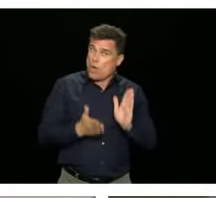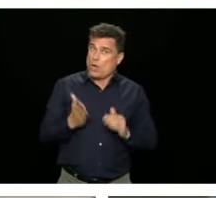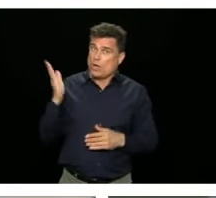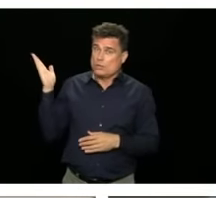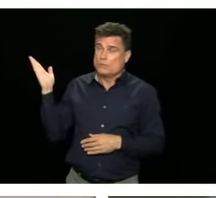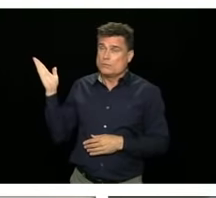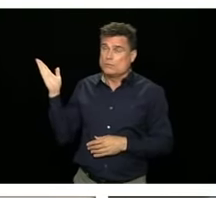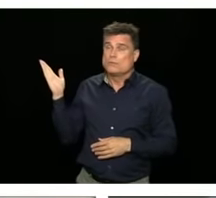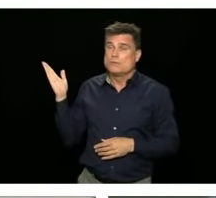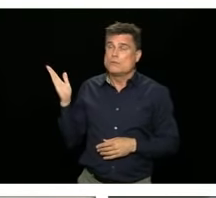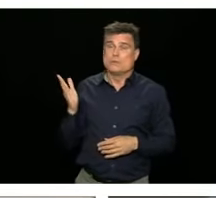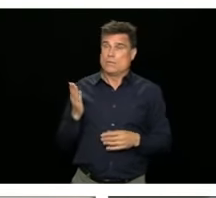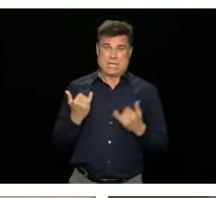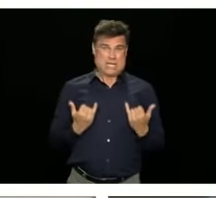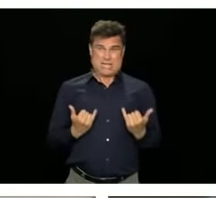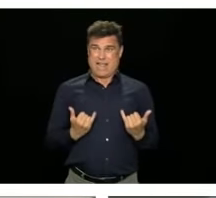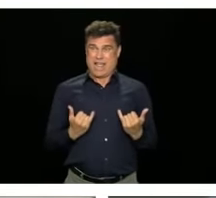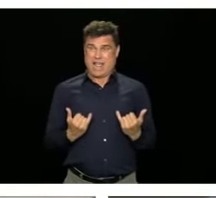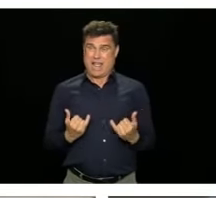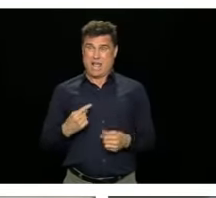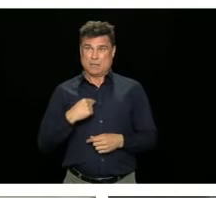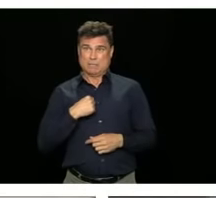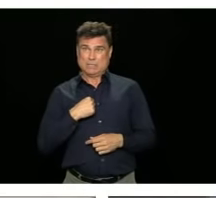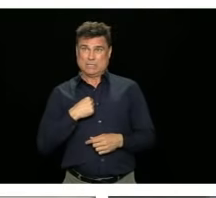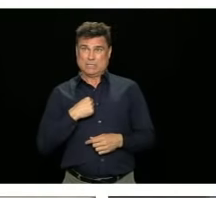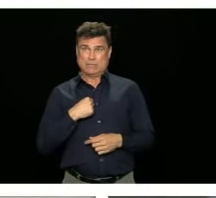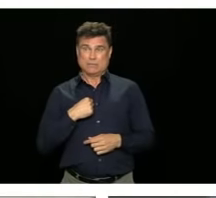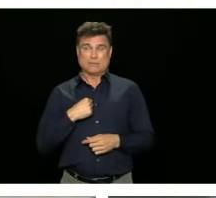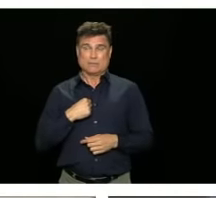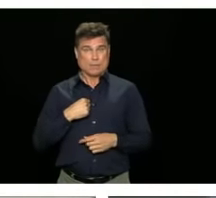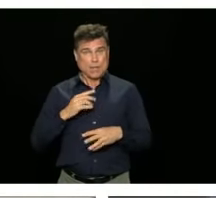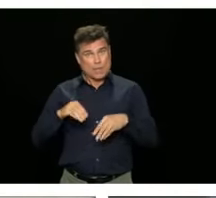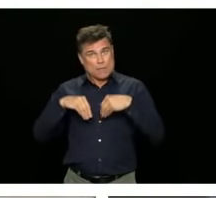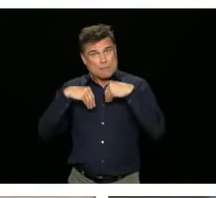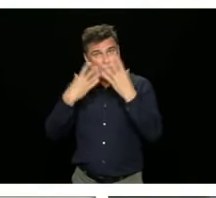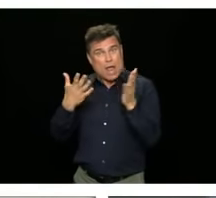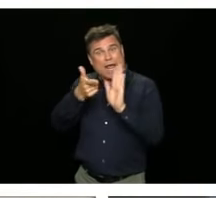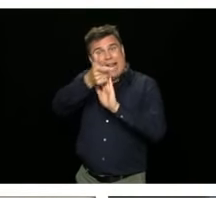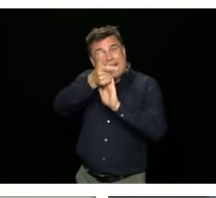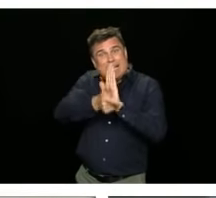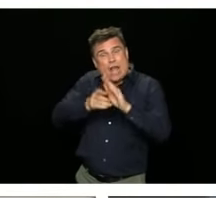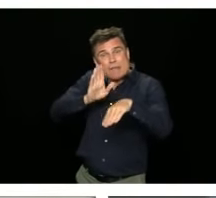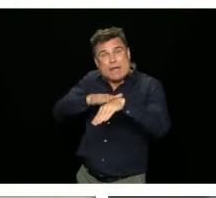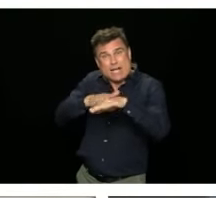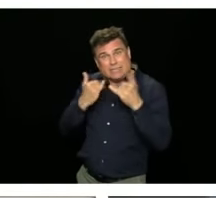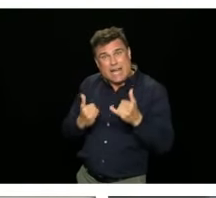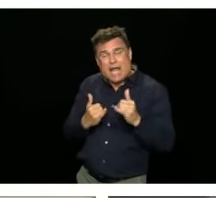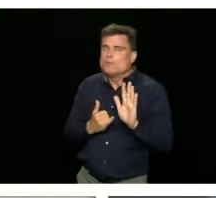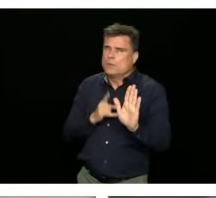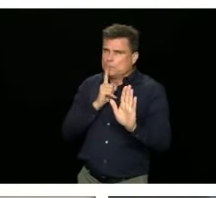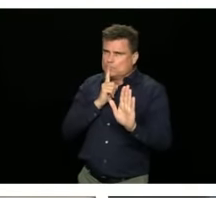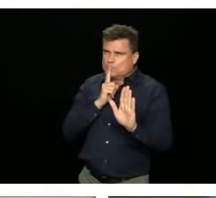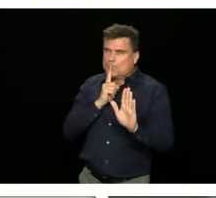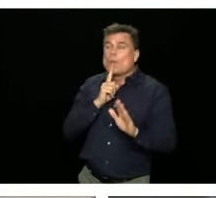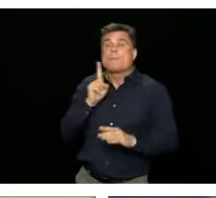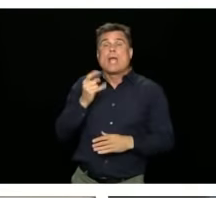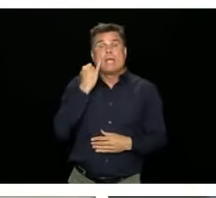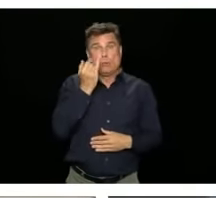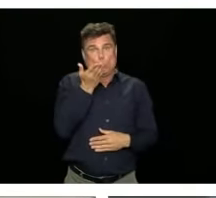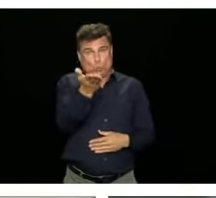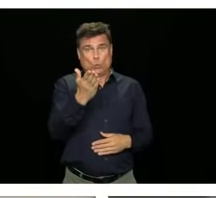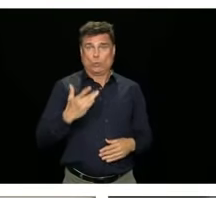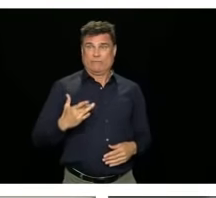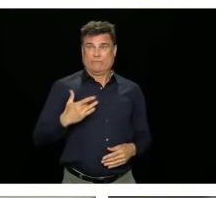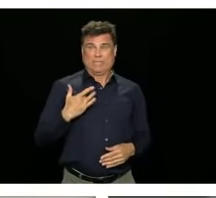can engage if you're in a workplace and you're experiencing discrimination, harm, harassment, or